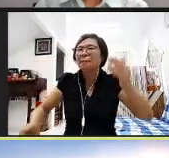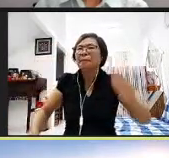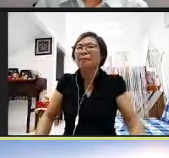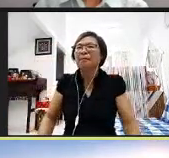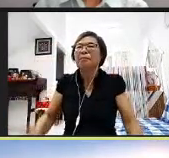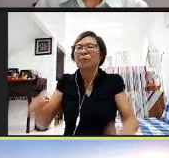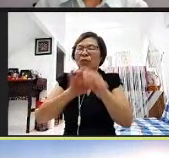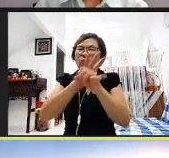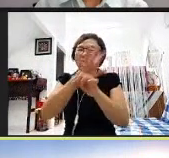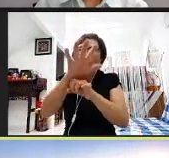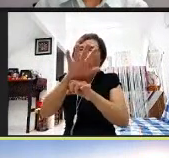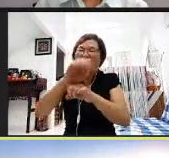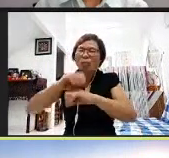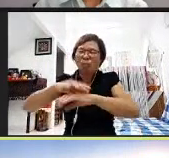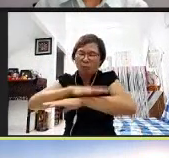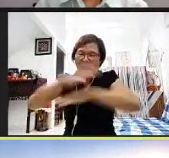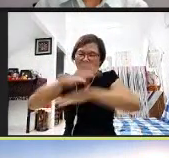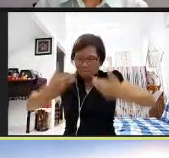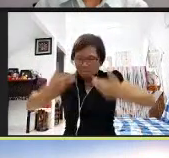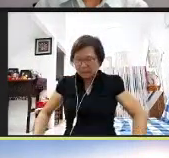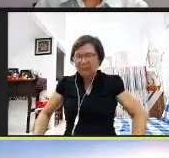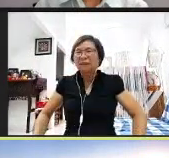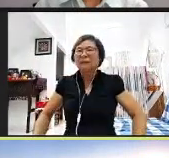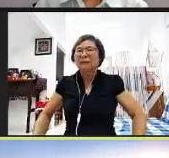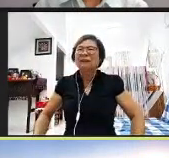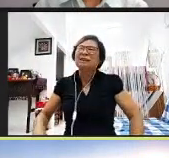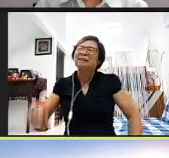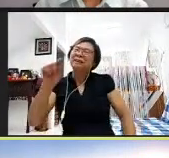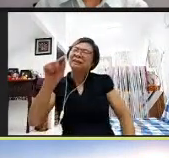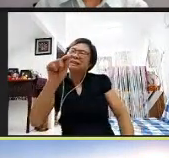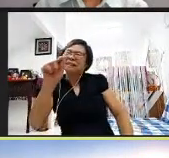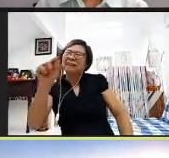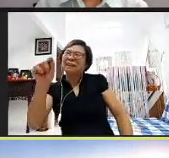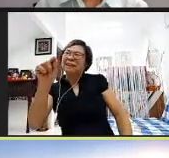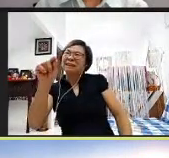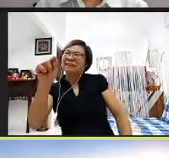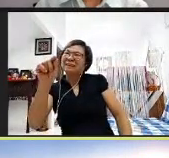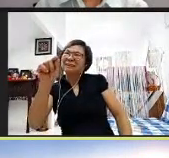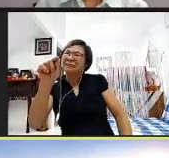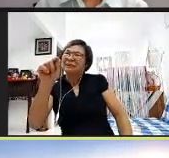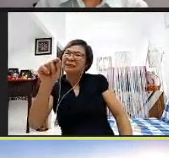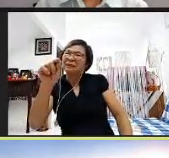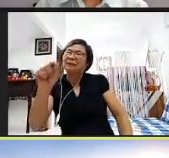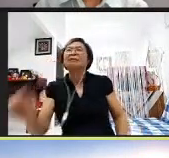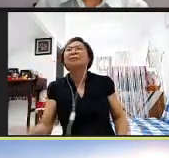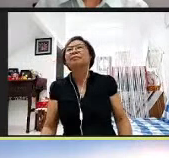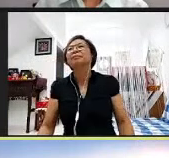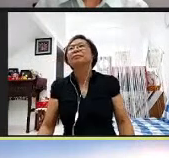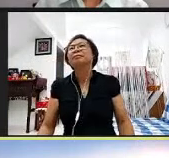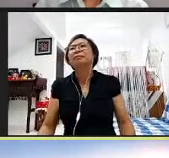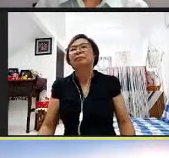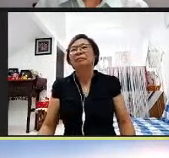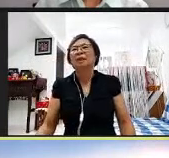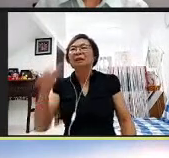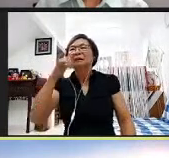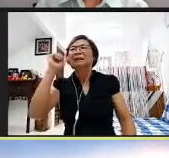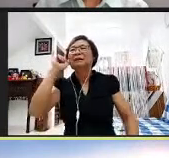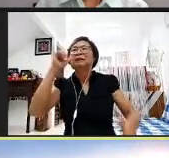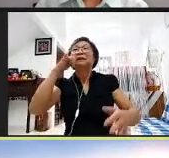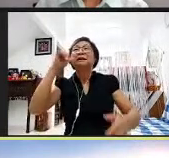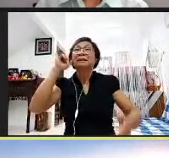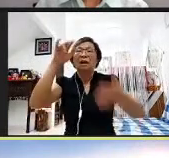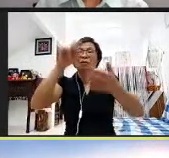COVID infection again, but at the low infectivities. So I think yesterday I read